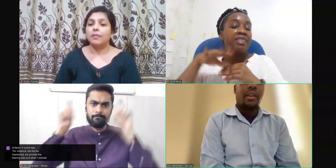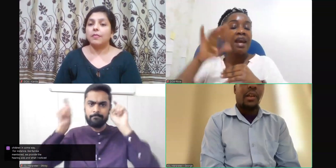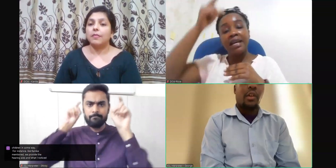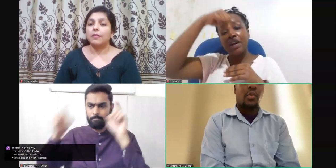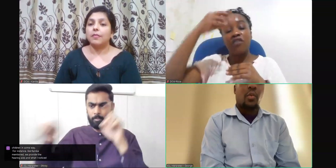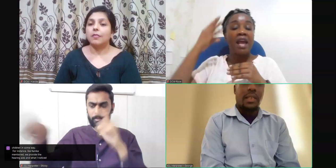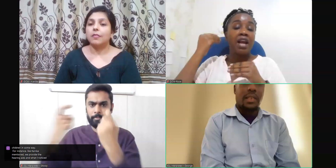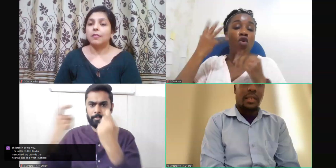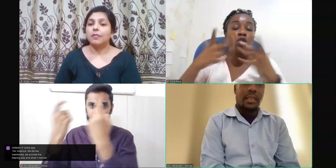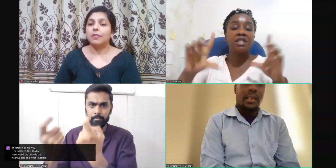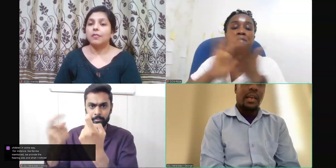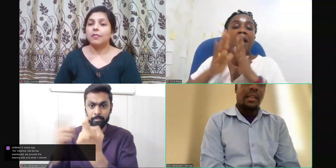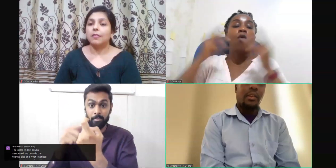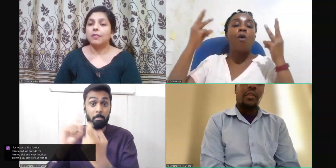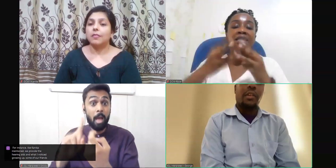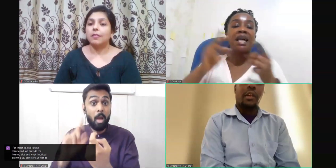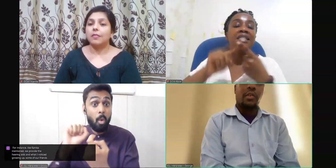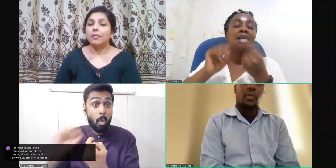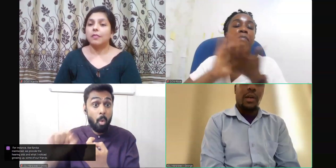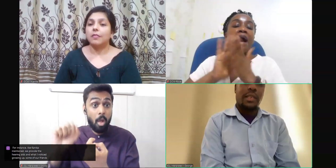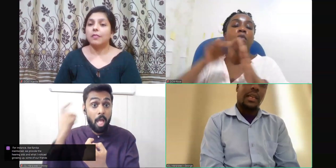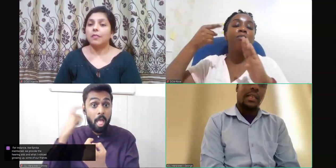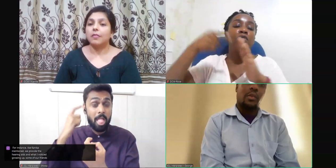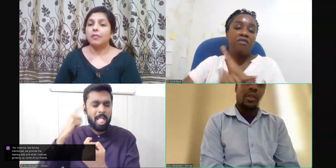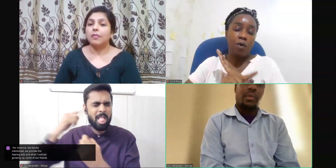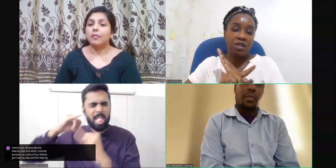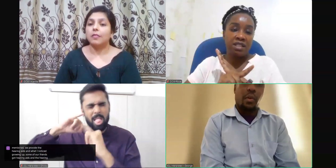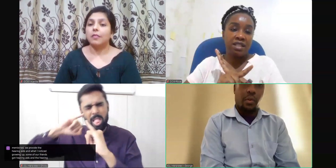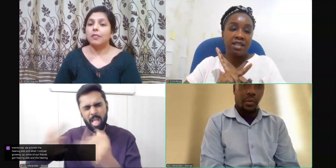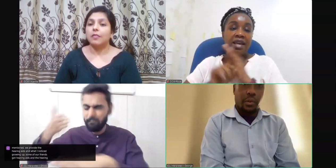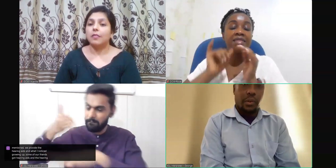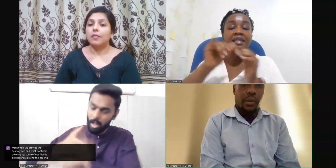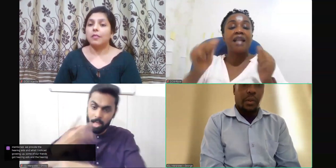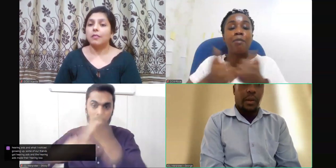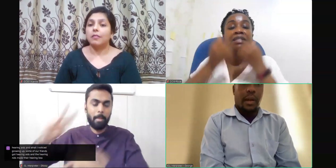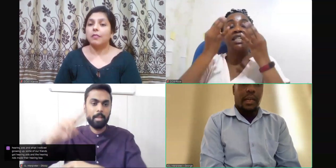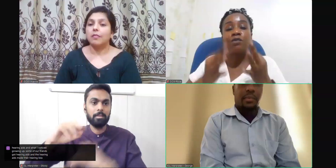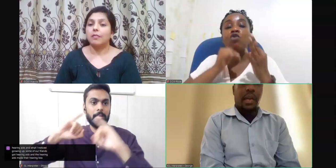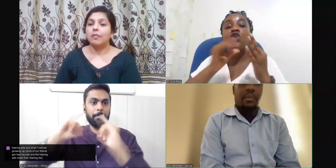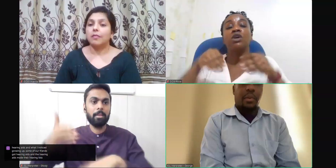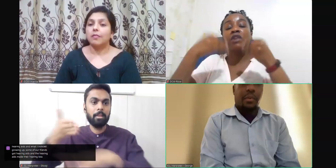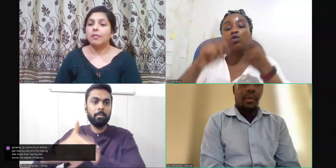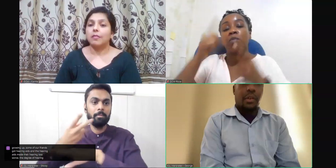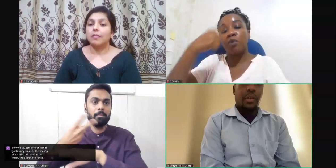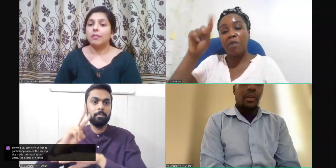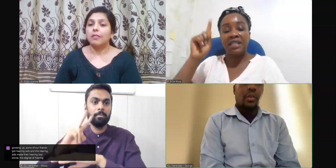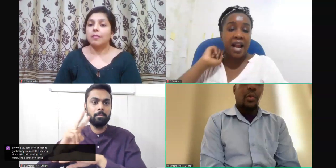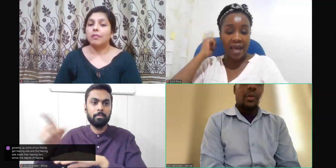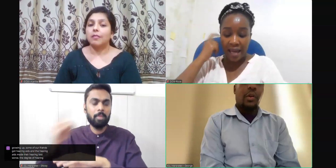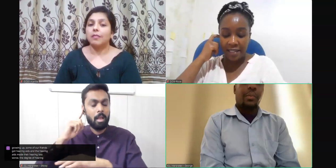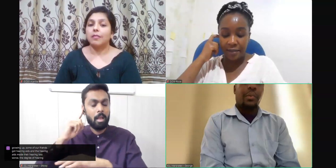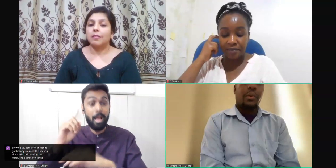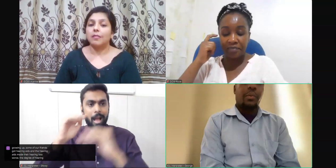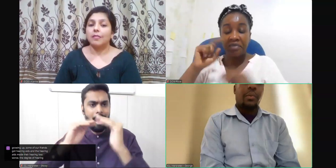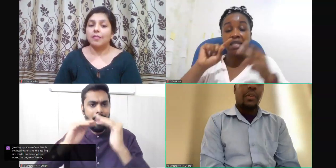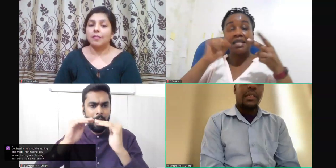their hearing loss worse. The degree of hearing loss worse than it was before. And it became profound. So when